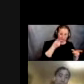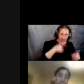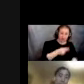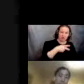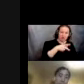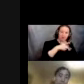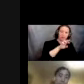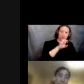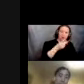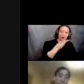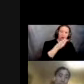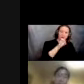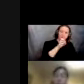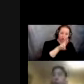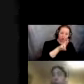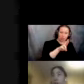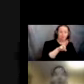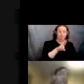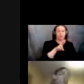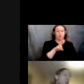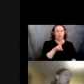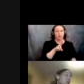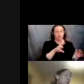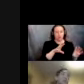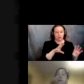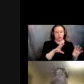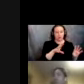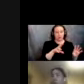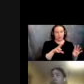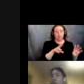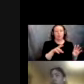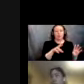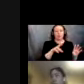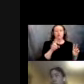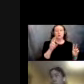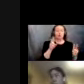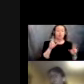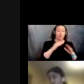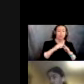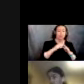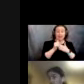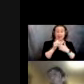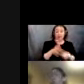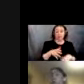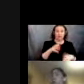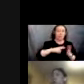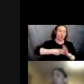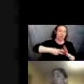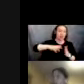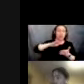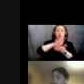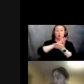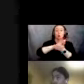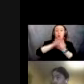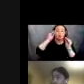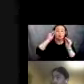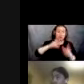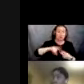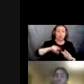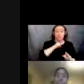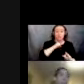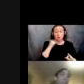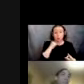American, what the government called community leaders. So Japanese American, Japanese school teachers, Buddhist priests,